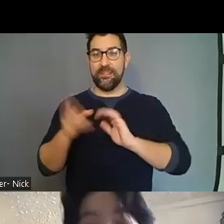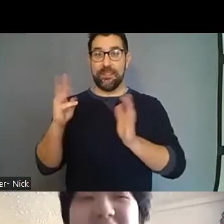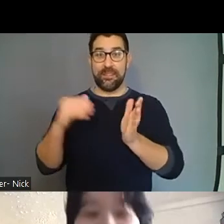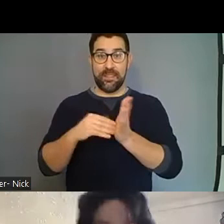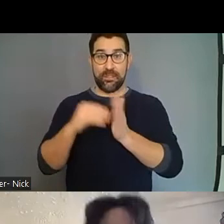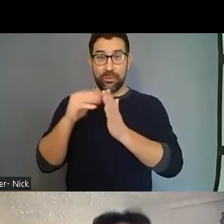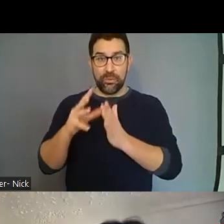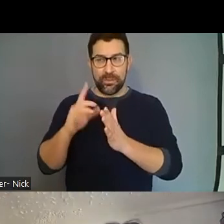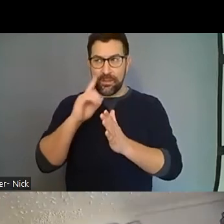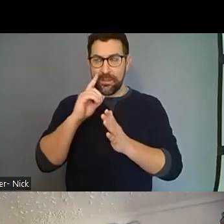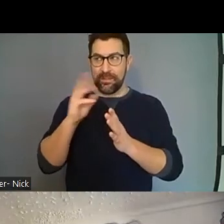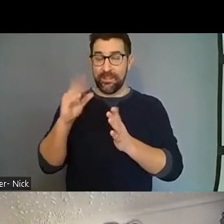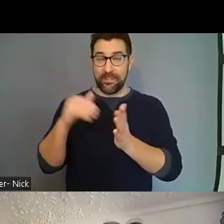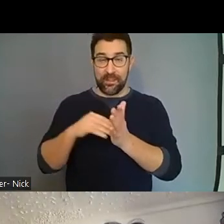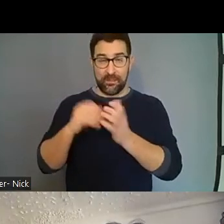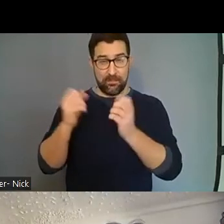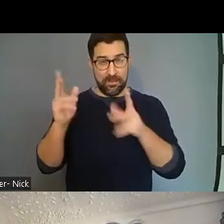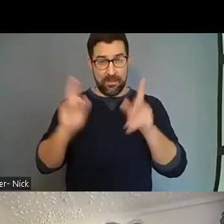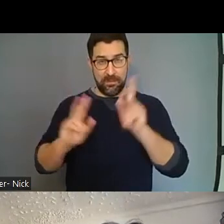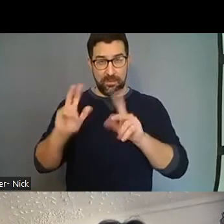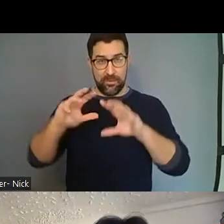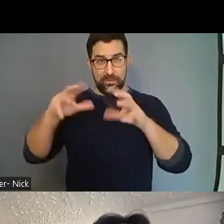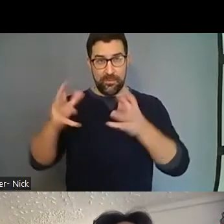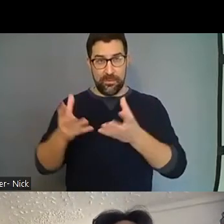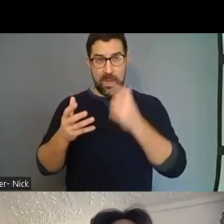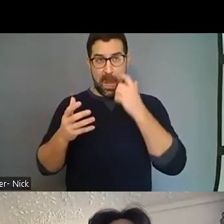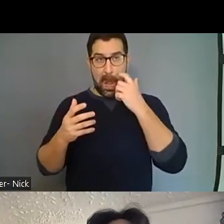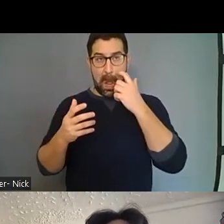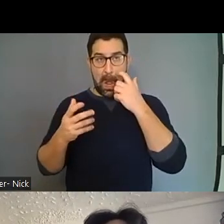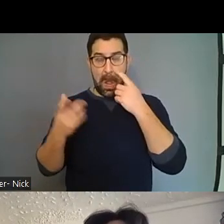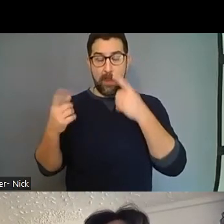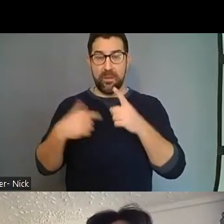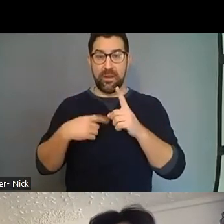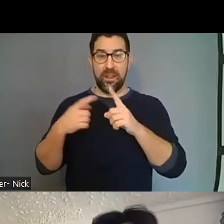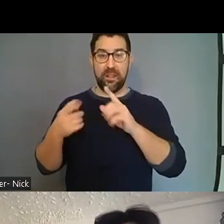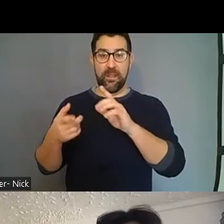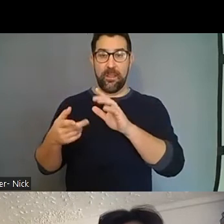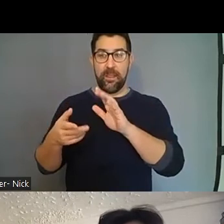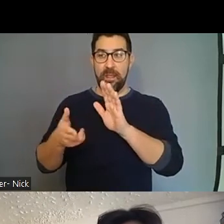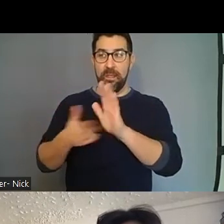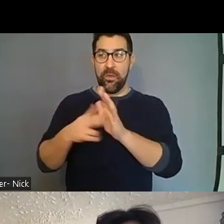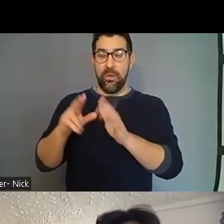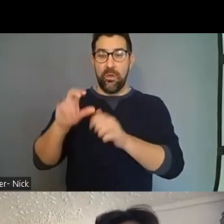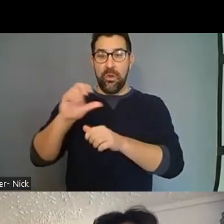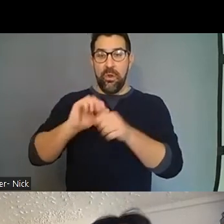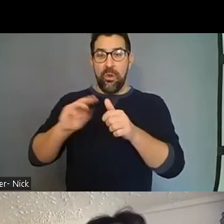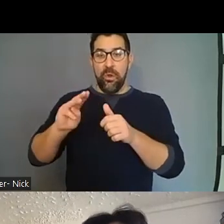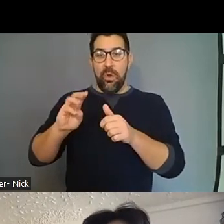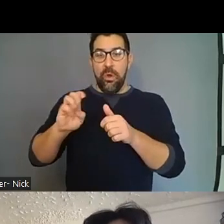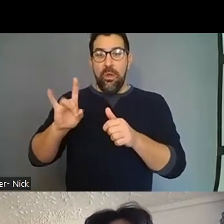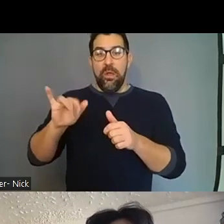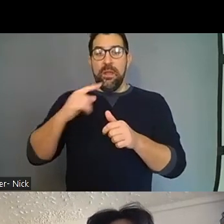if you think about it. I remember going on social media and telling my peers how we need to do